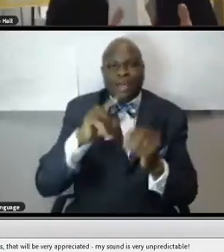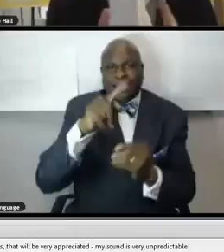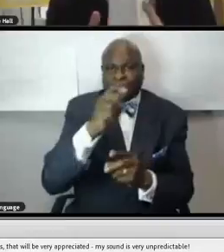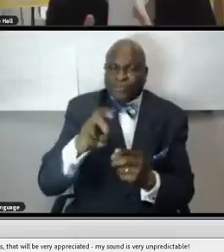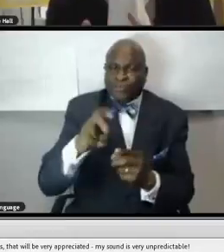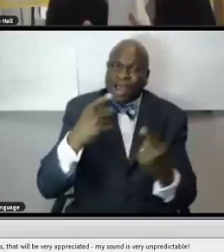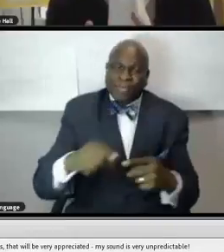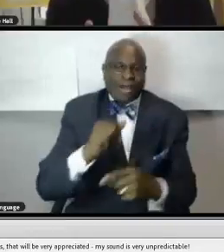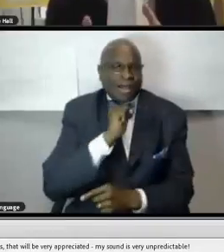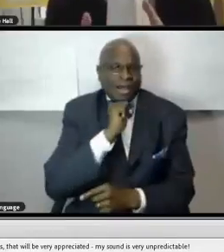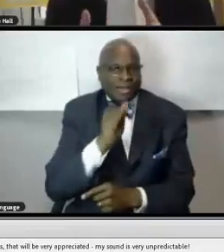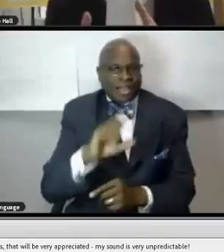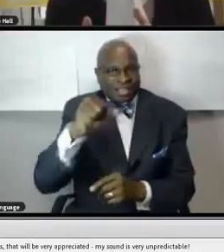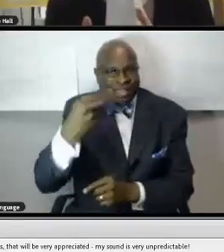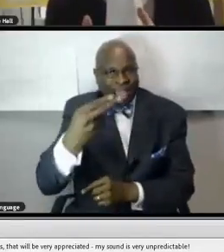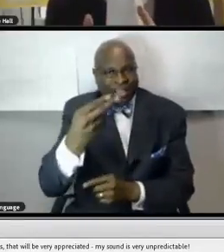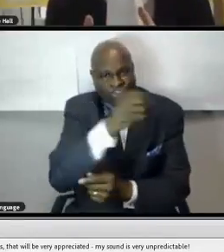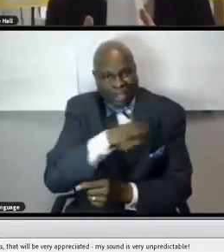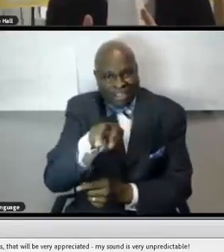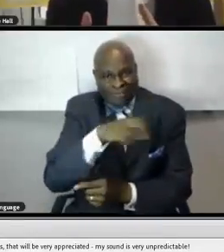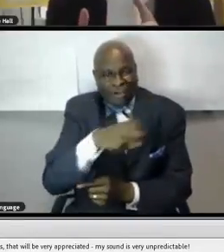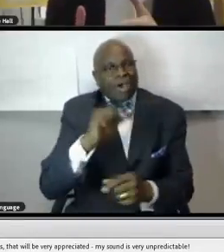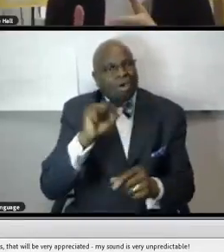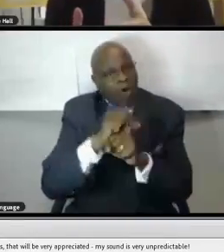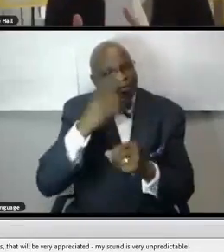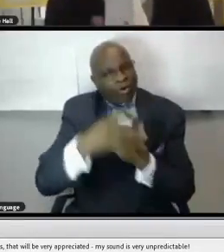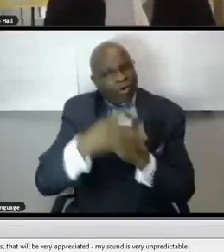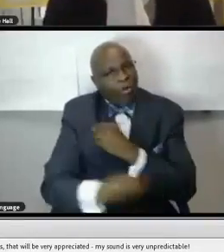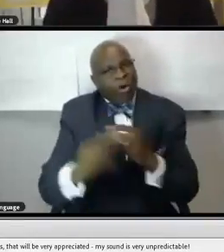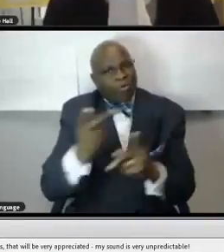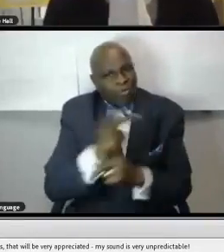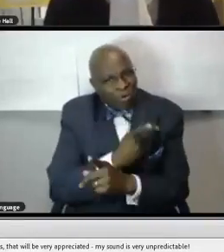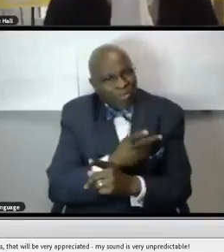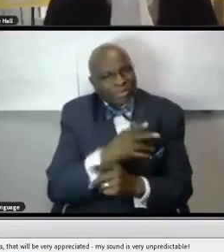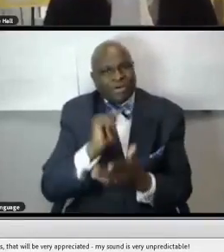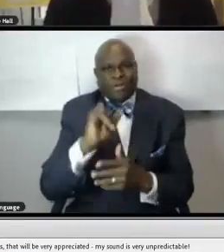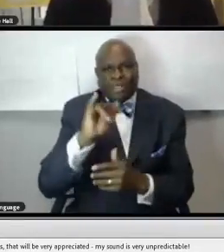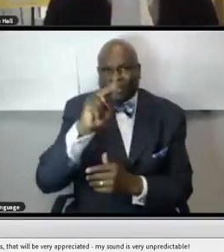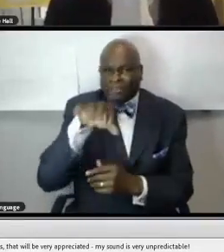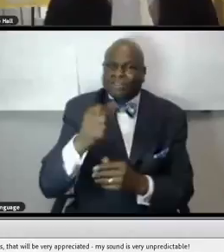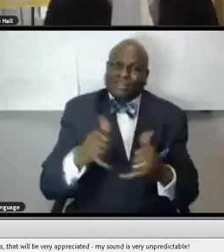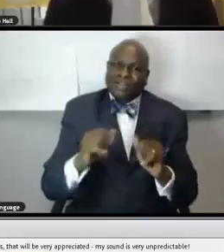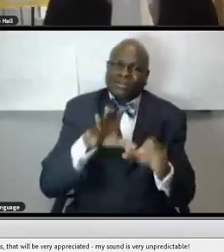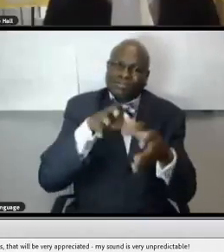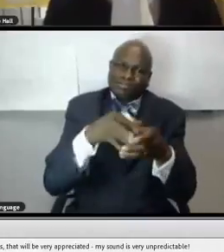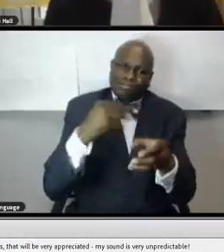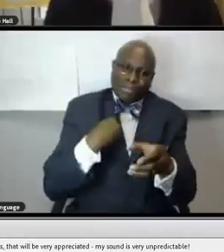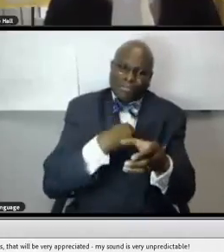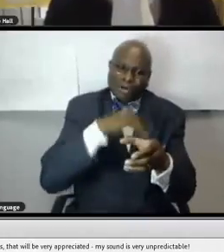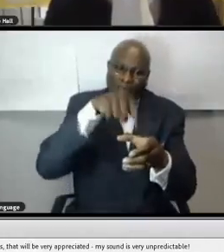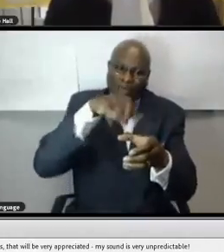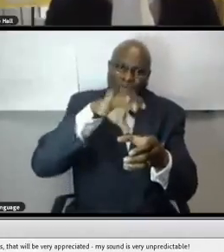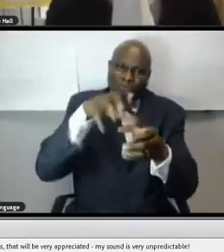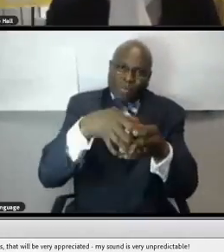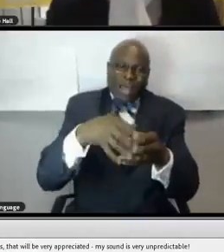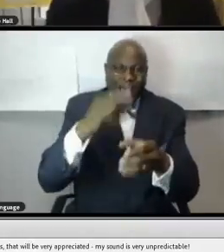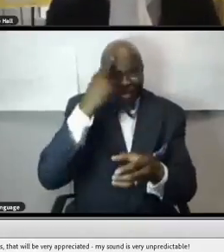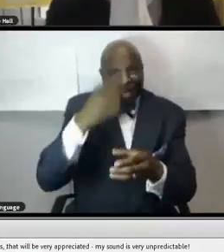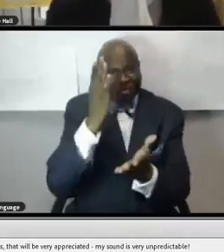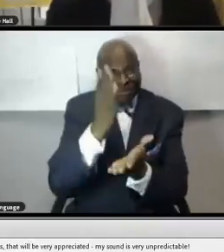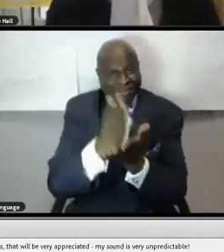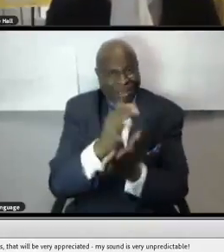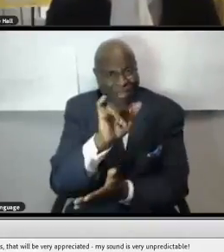working or not working for the poorest of the poor, among whom Indigenous tend to reside. I think I will leave it